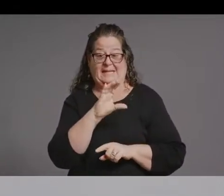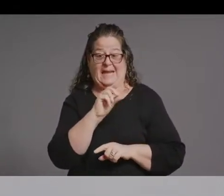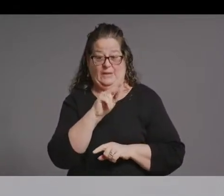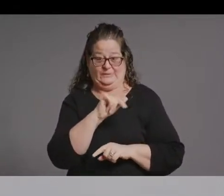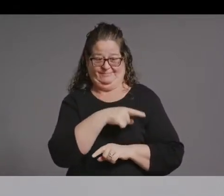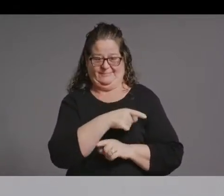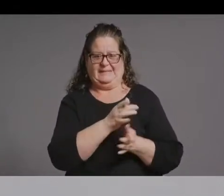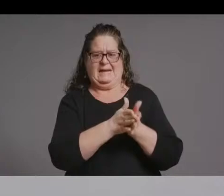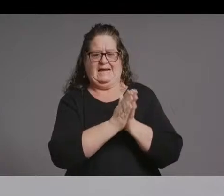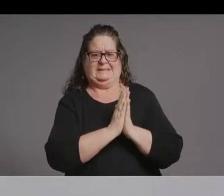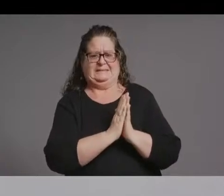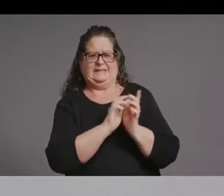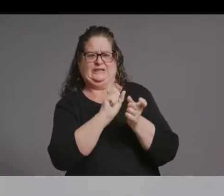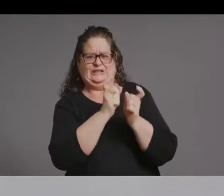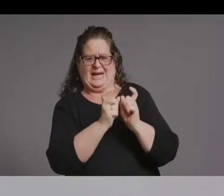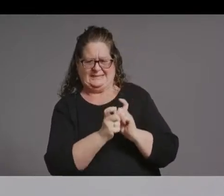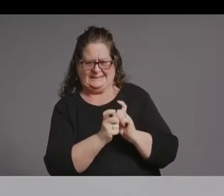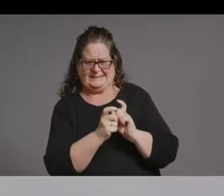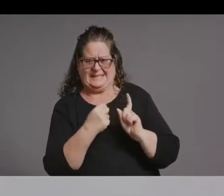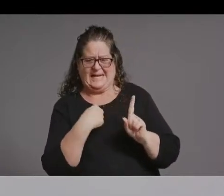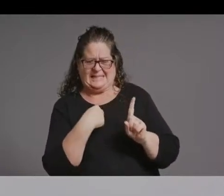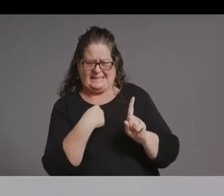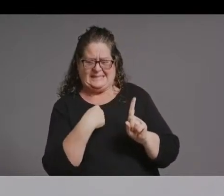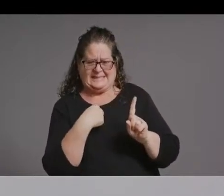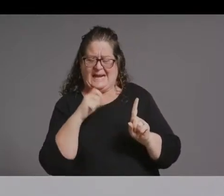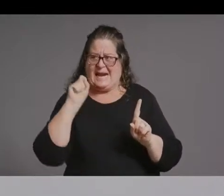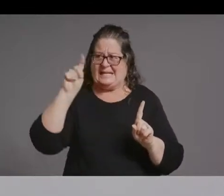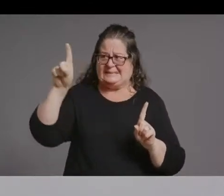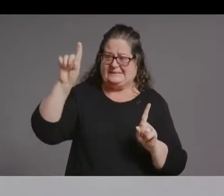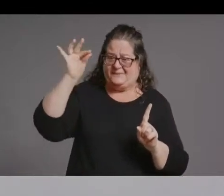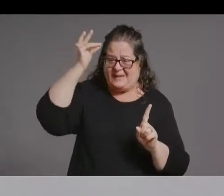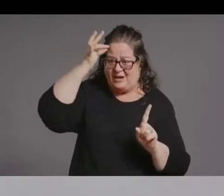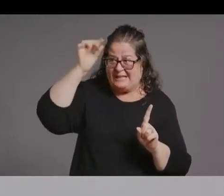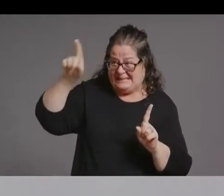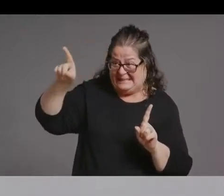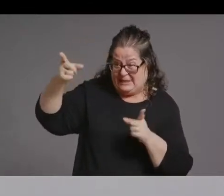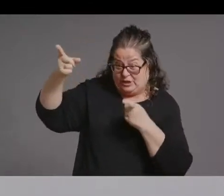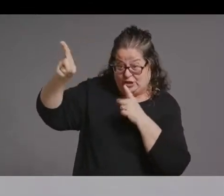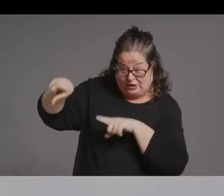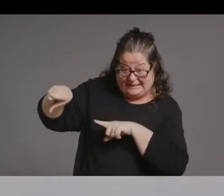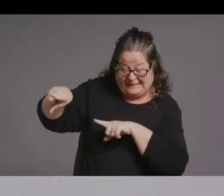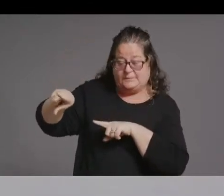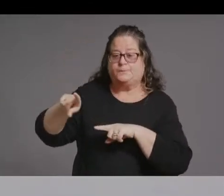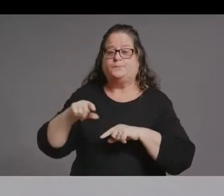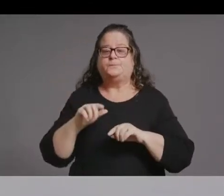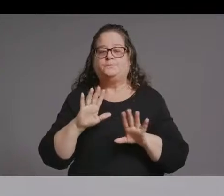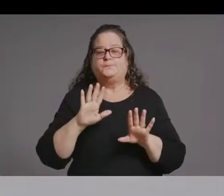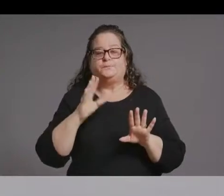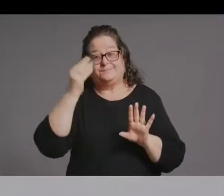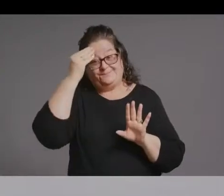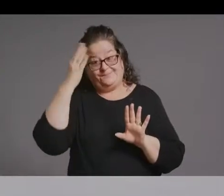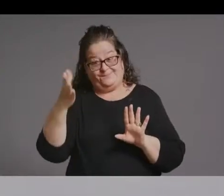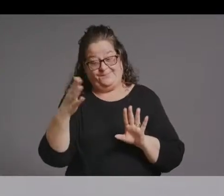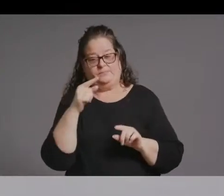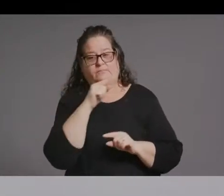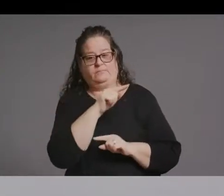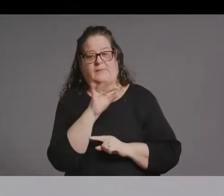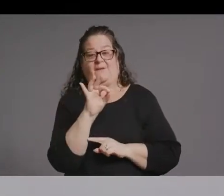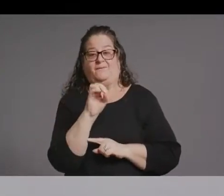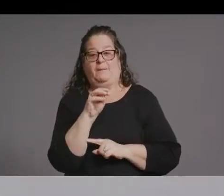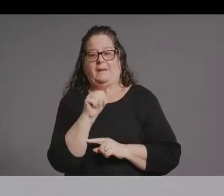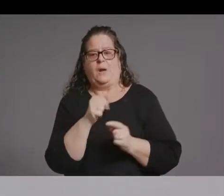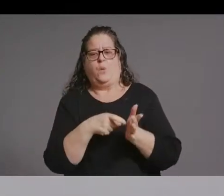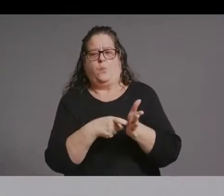FEMA will agree. So one of them was FEMA requires all of the data, which to be provided in an